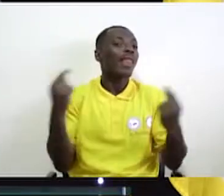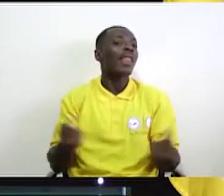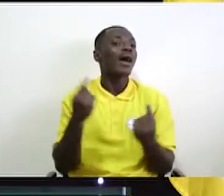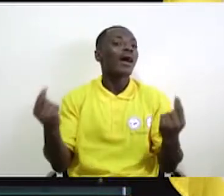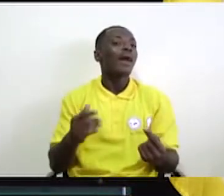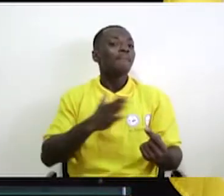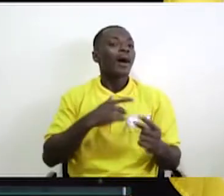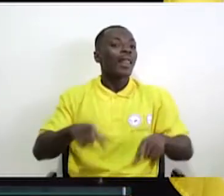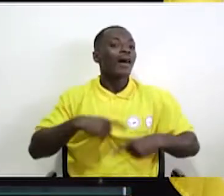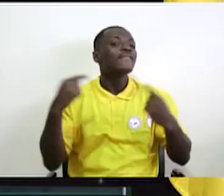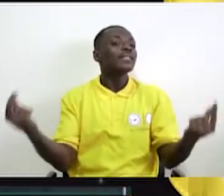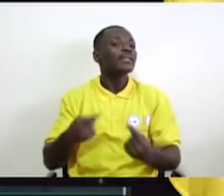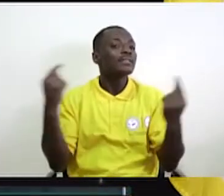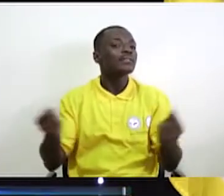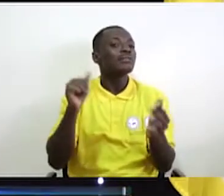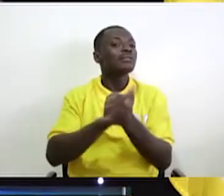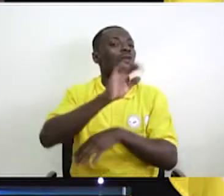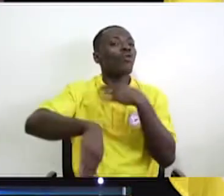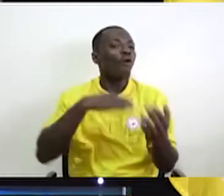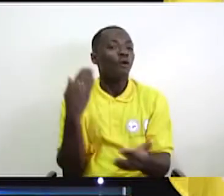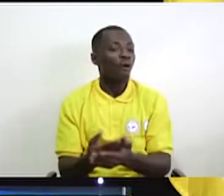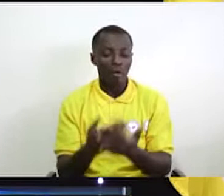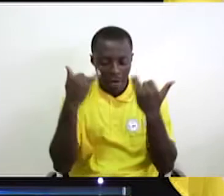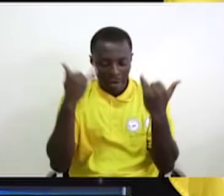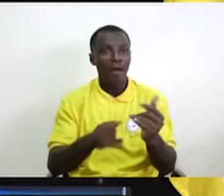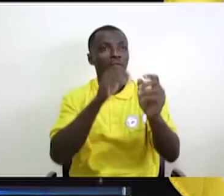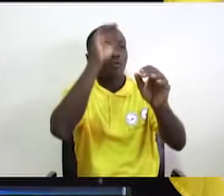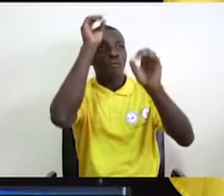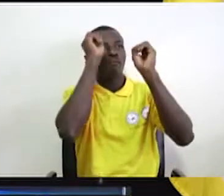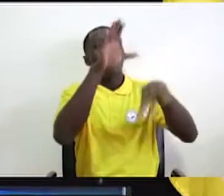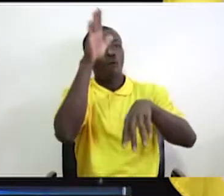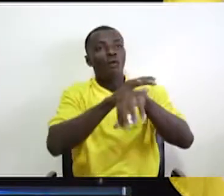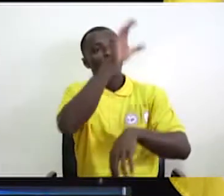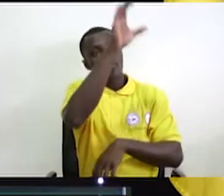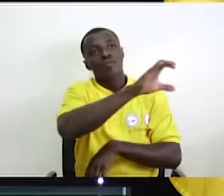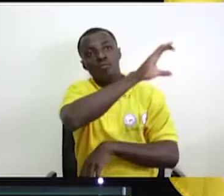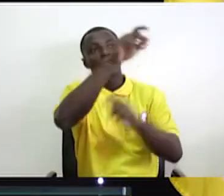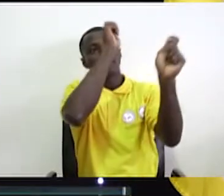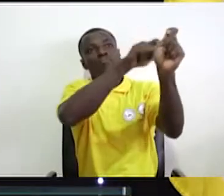And so onipasu boni dada no wa bona sendu. It is no longer I that live.